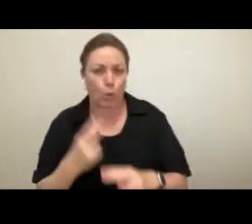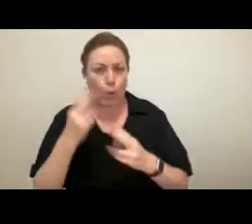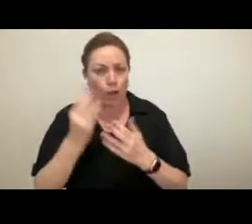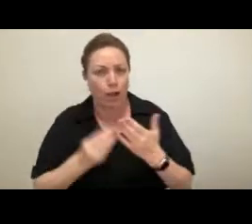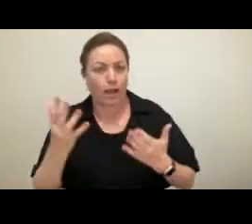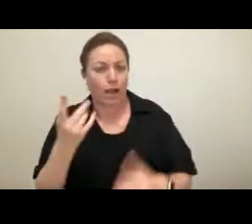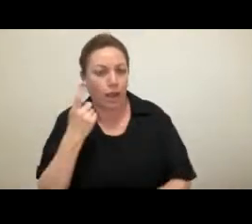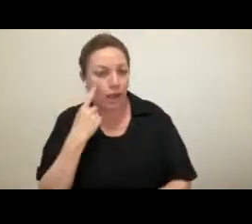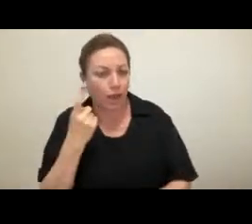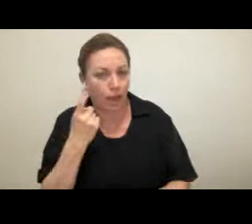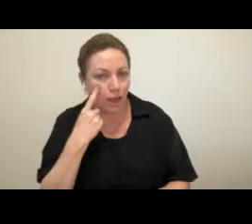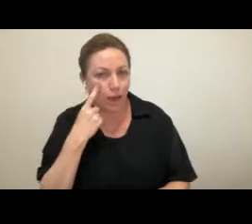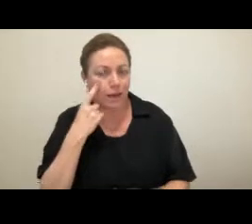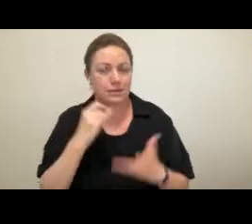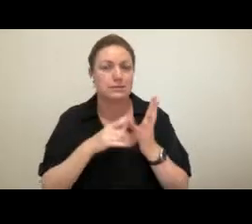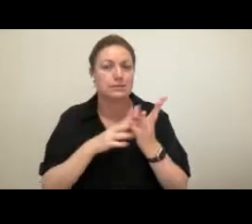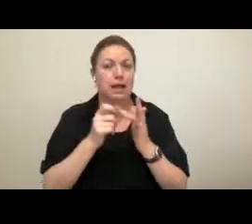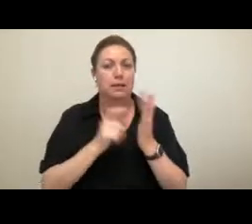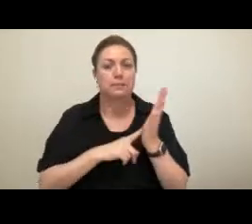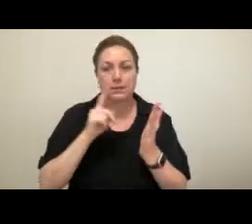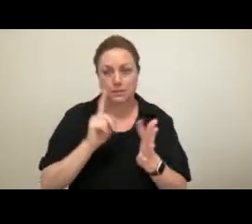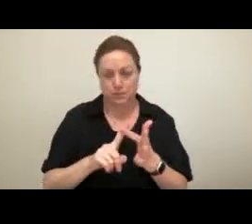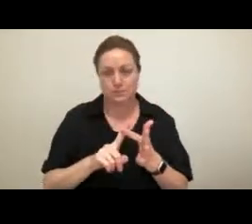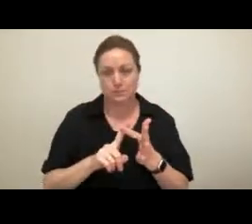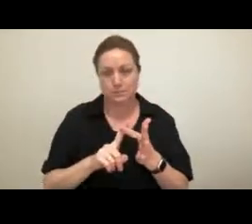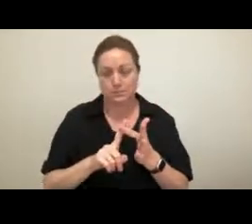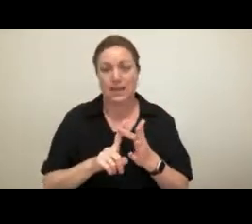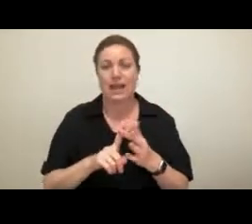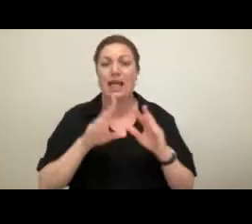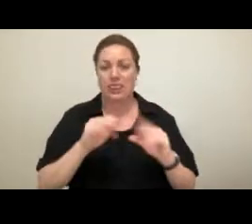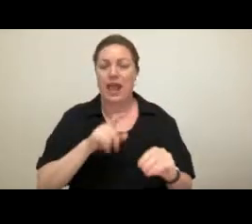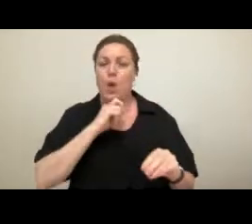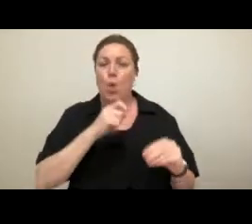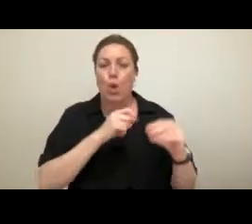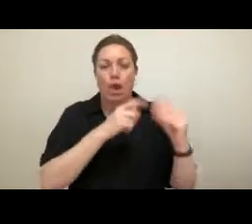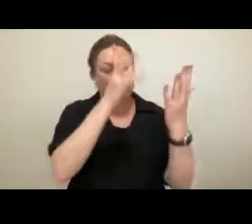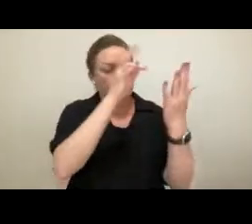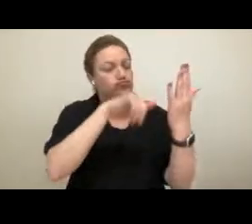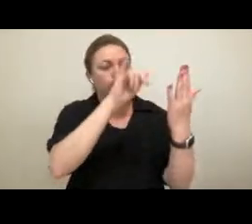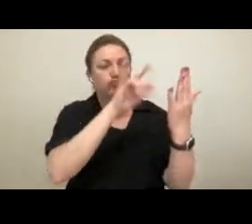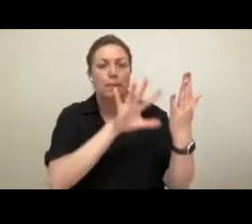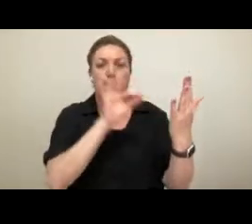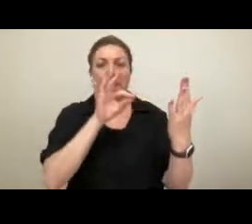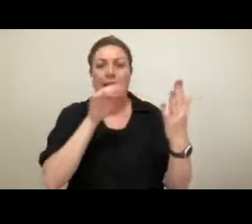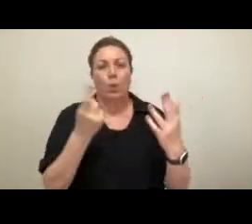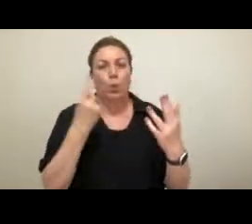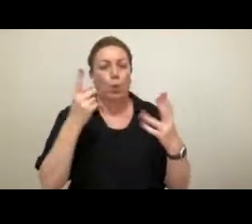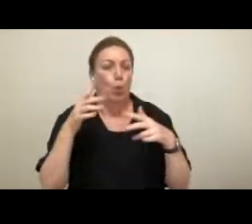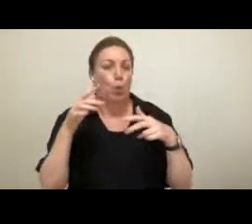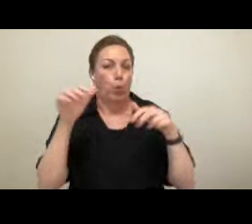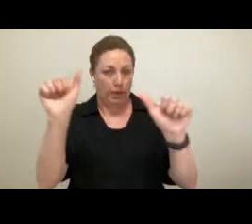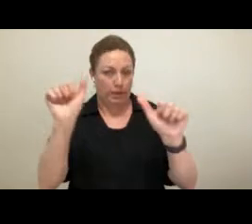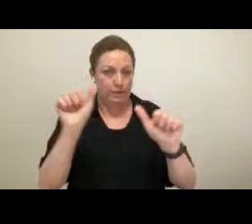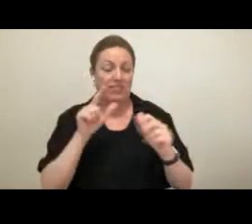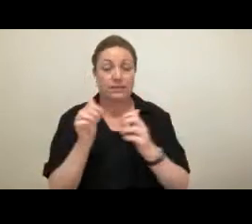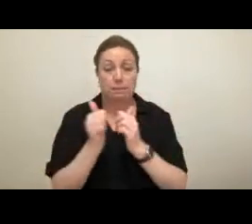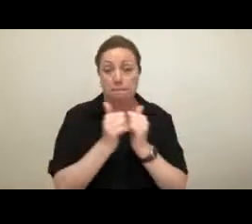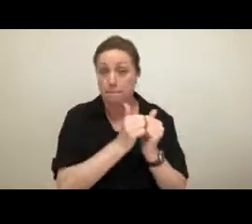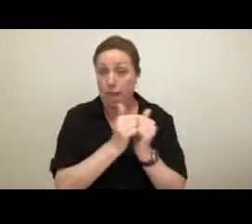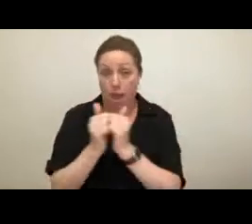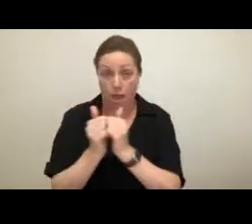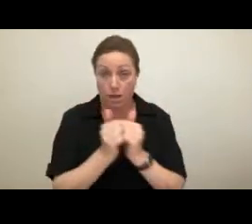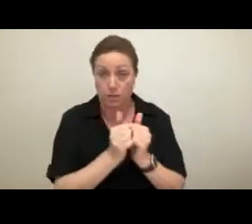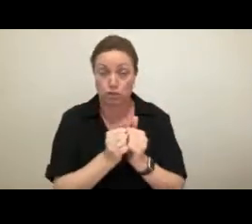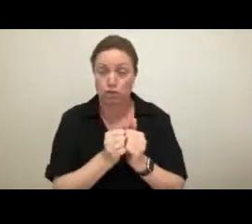will select the competition winners. This stage is a partnership between the delivery partner for this new